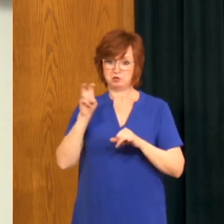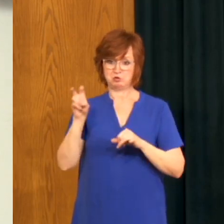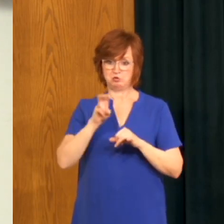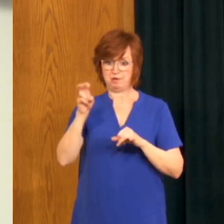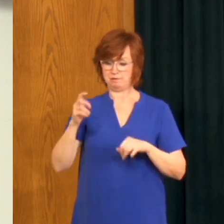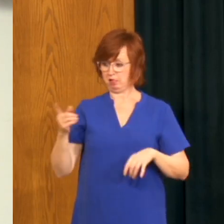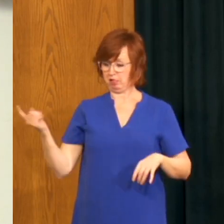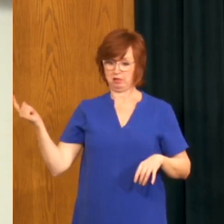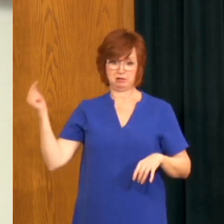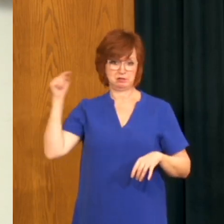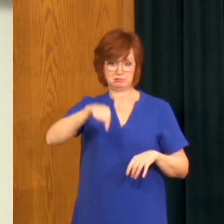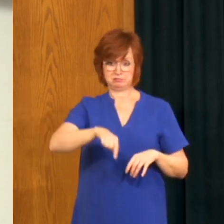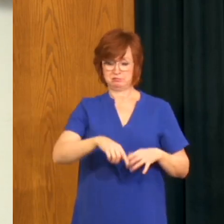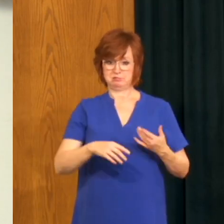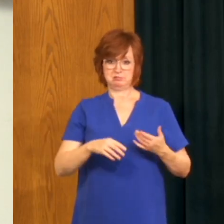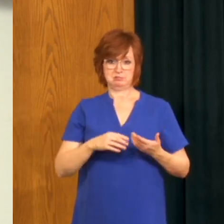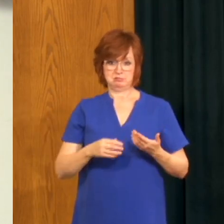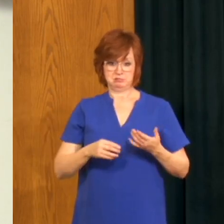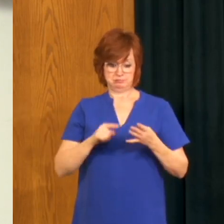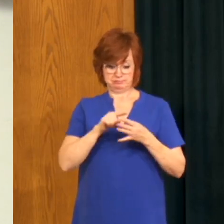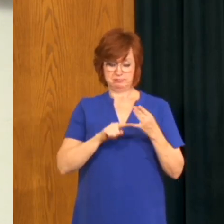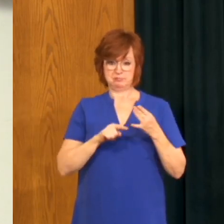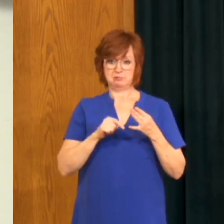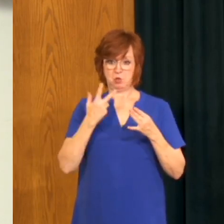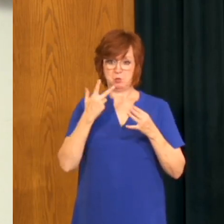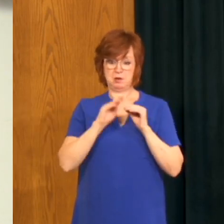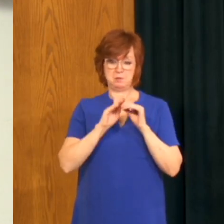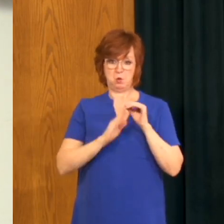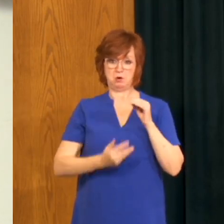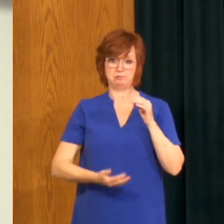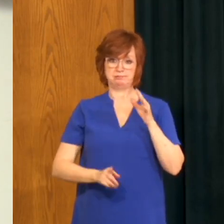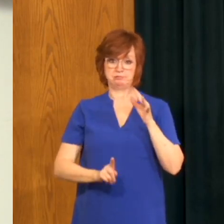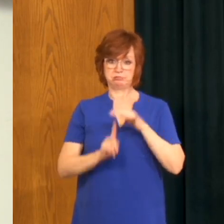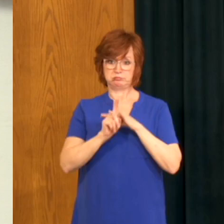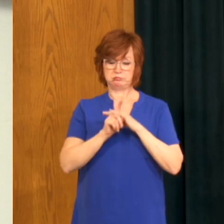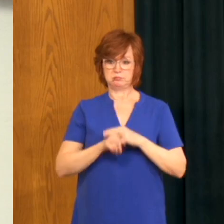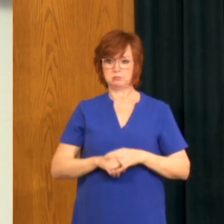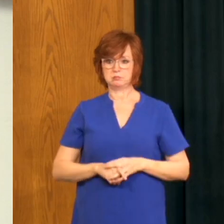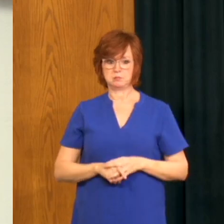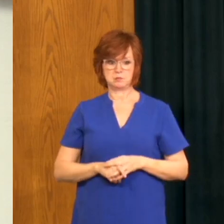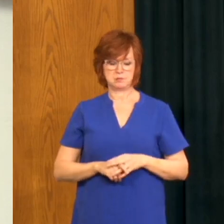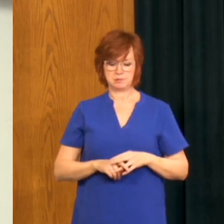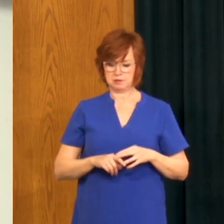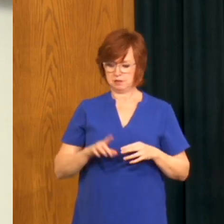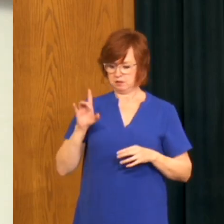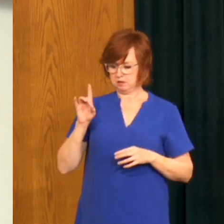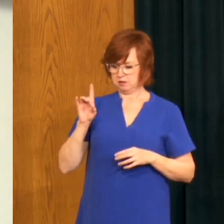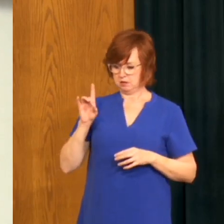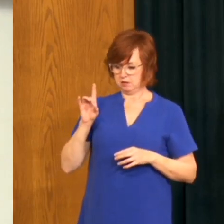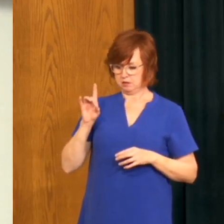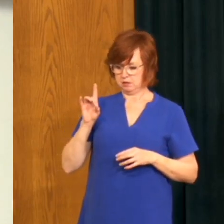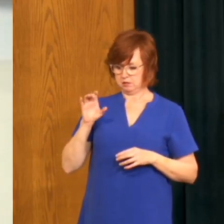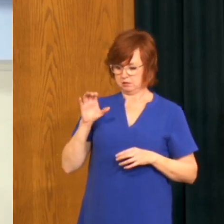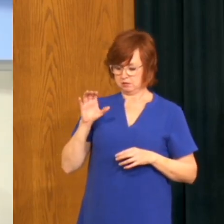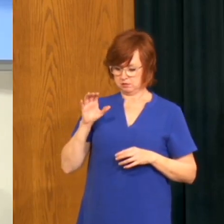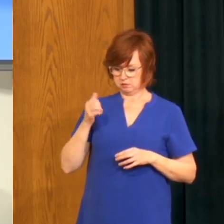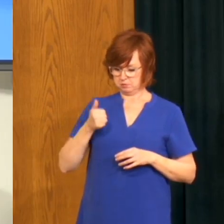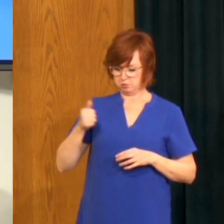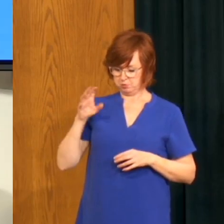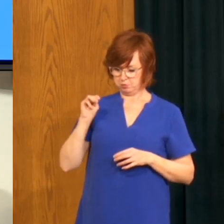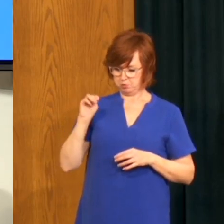other provinces, and obviously within Saskatchewan as well. That continues to be the pattern. I would just add to that